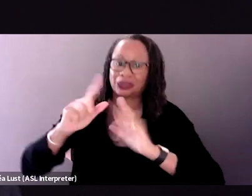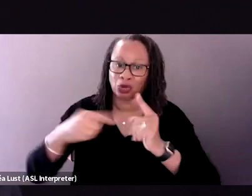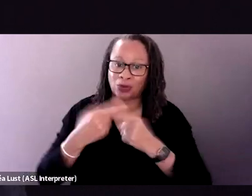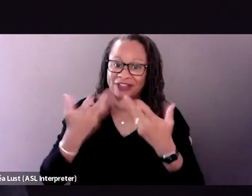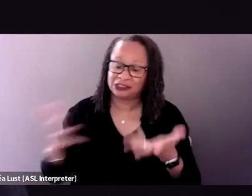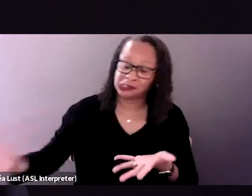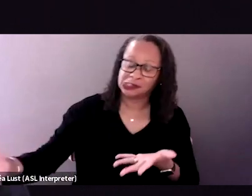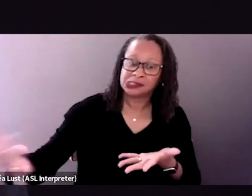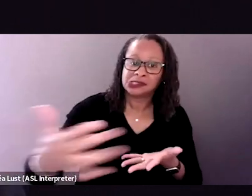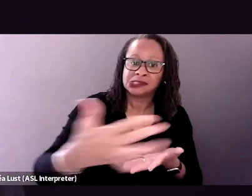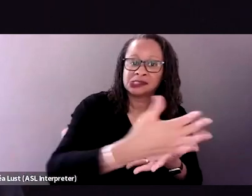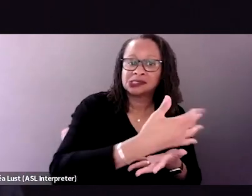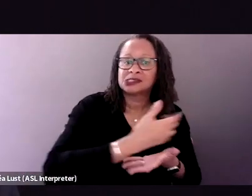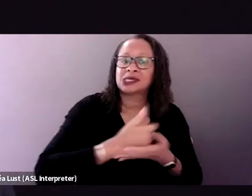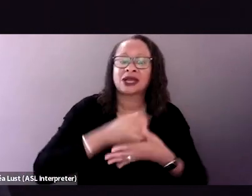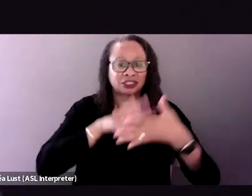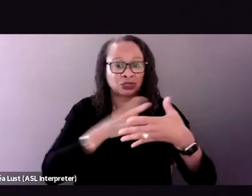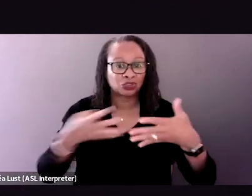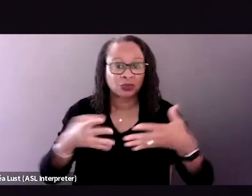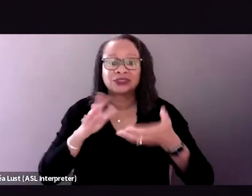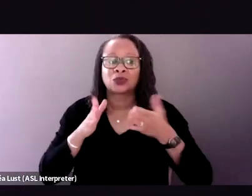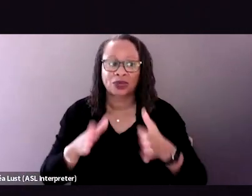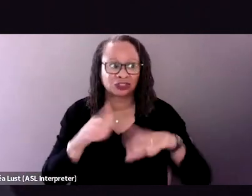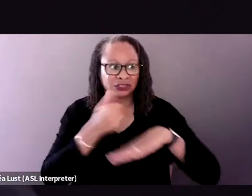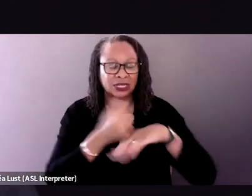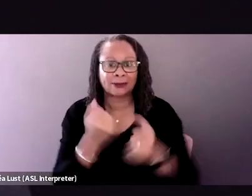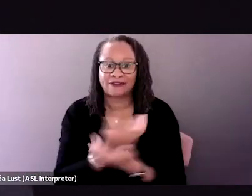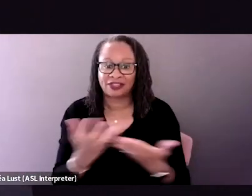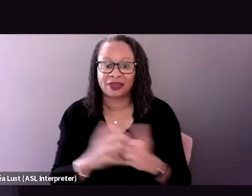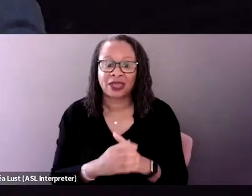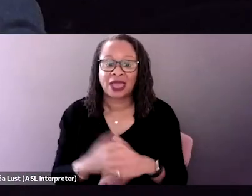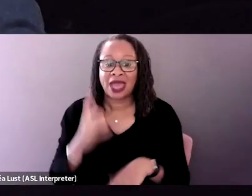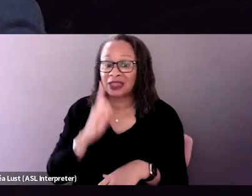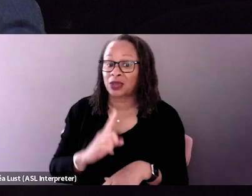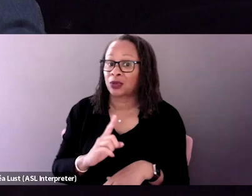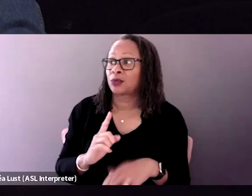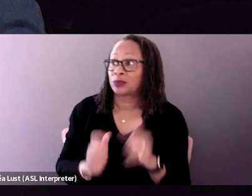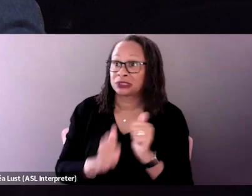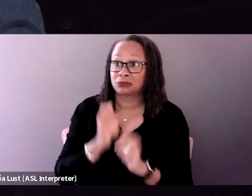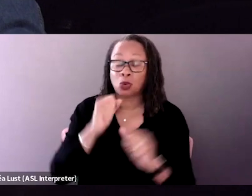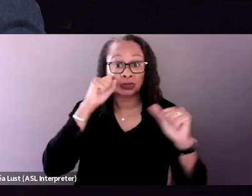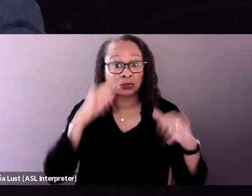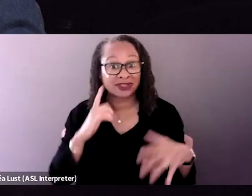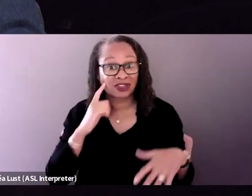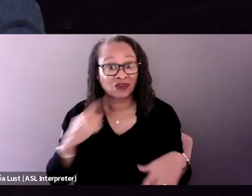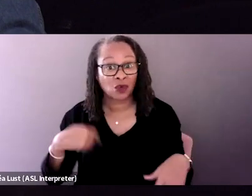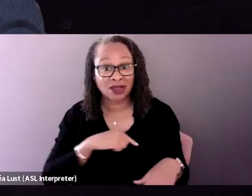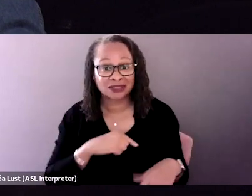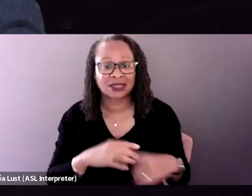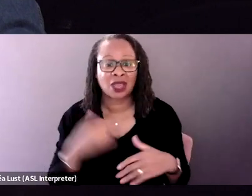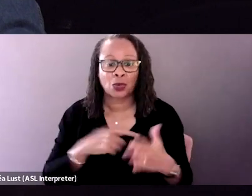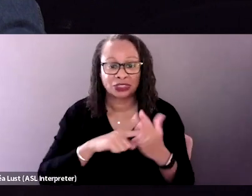enough spreadsheets and ways of putting things together. I think what was most surprising for us was that we started